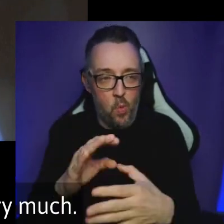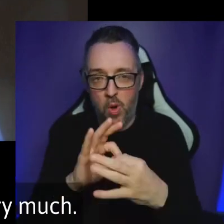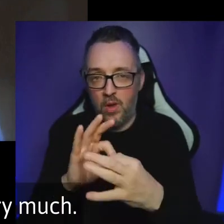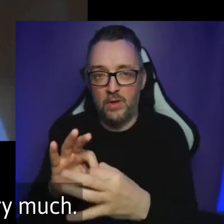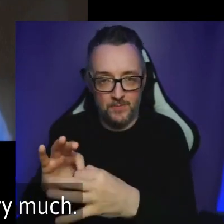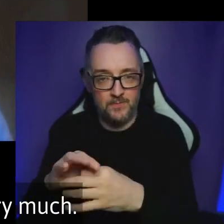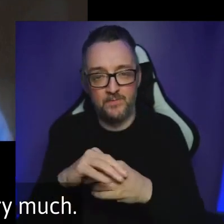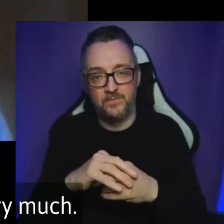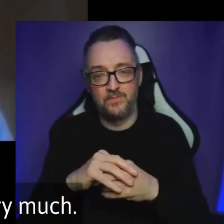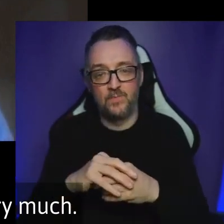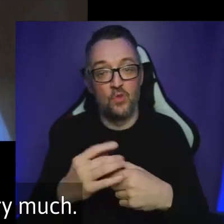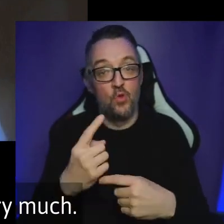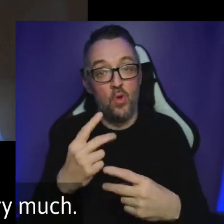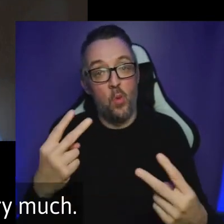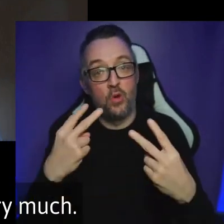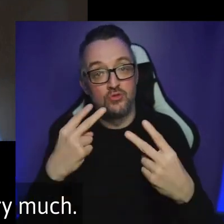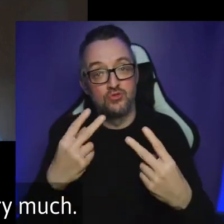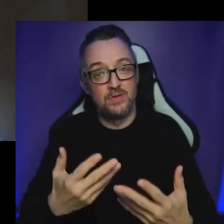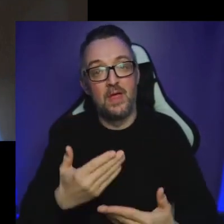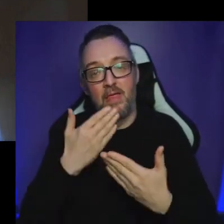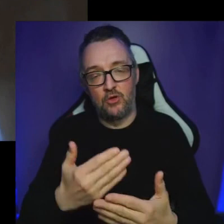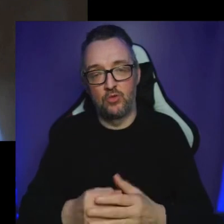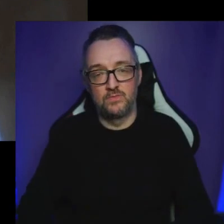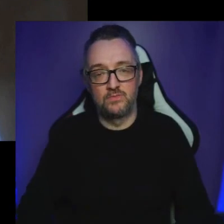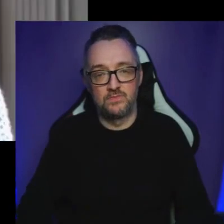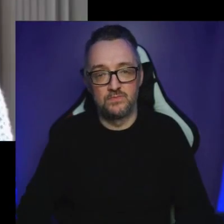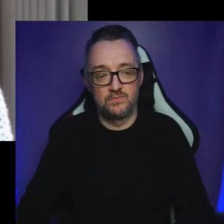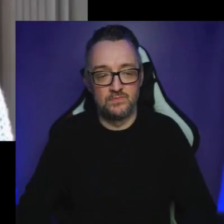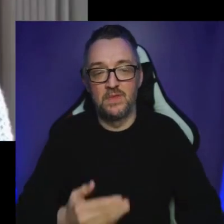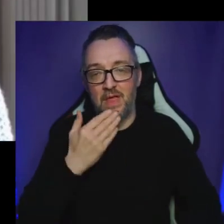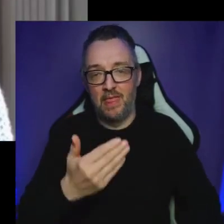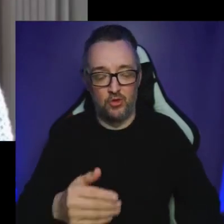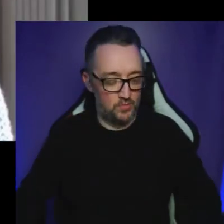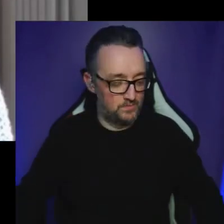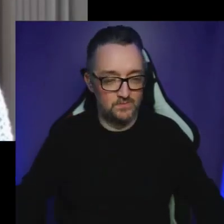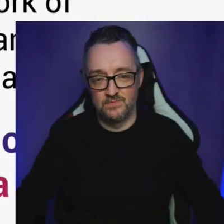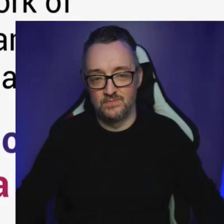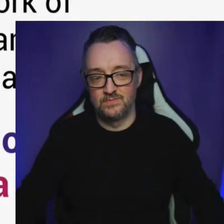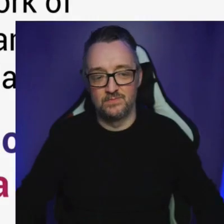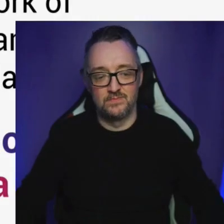and those that are watching today. Thank you very much. Thank you very much, Nick. Take care.